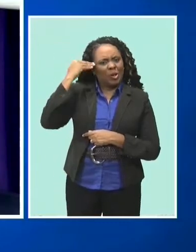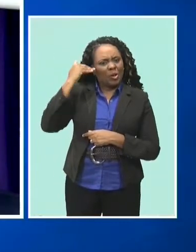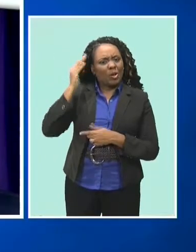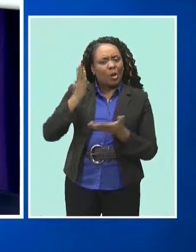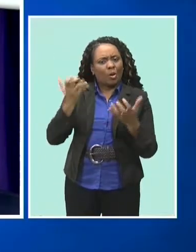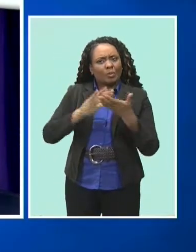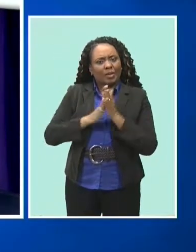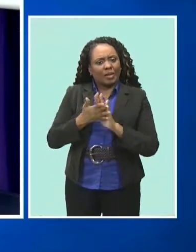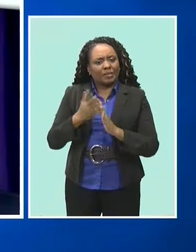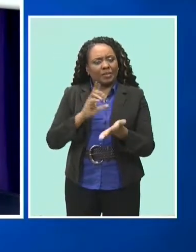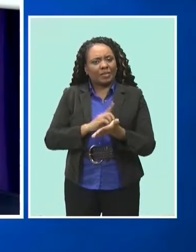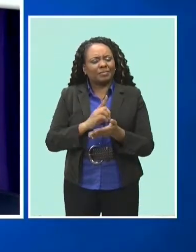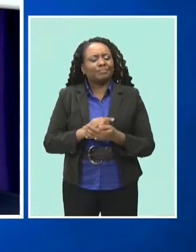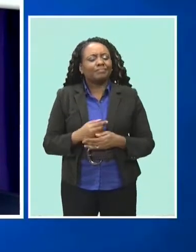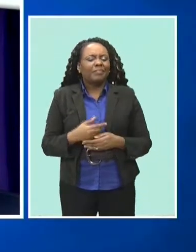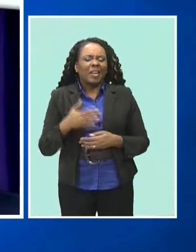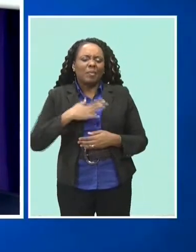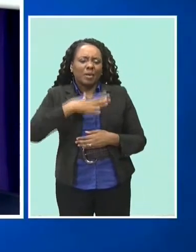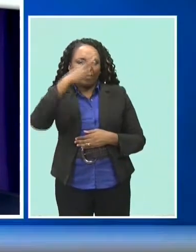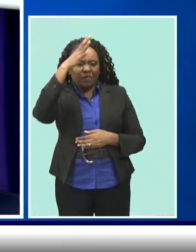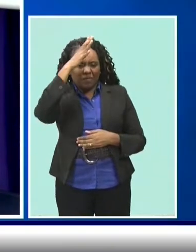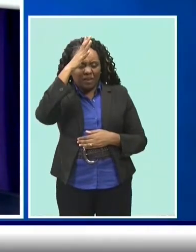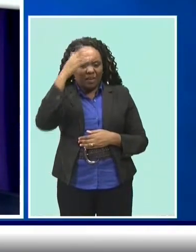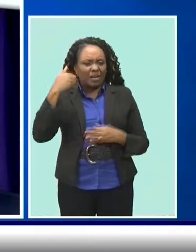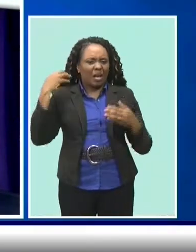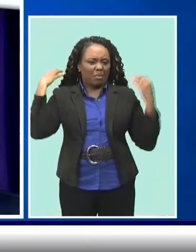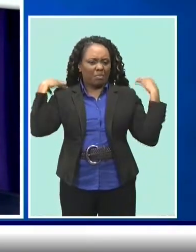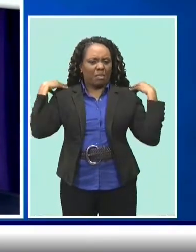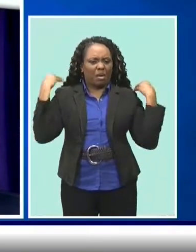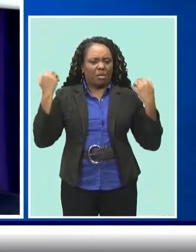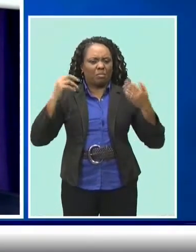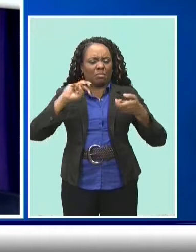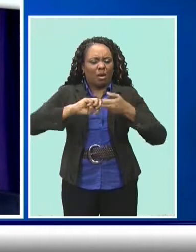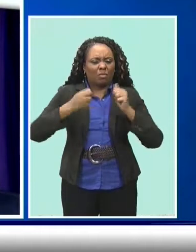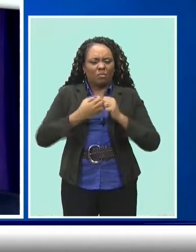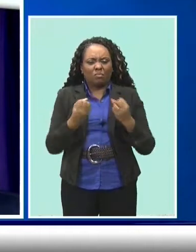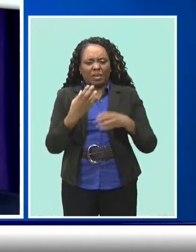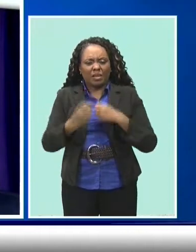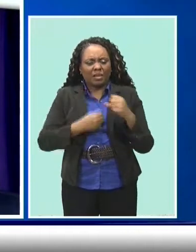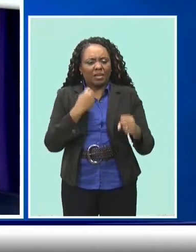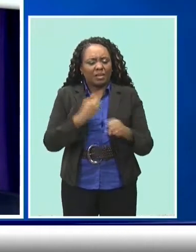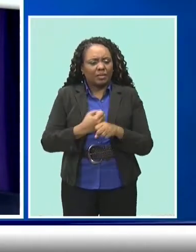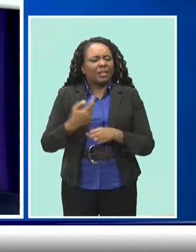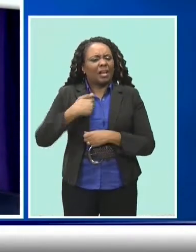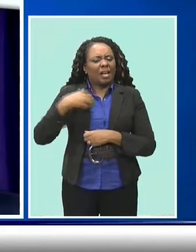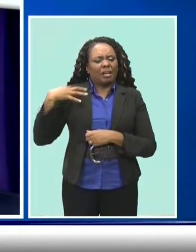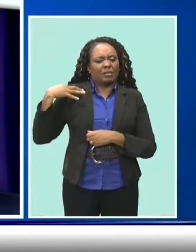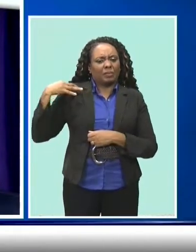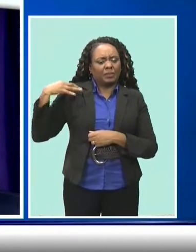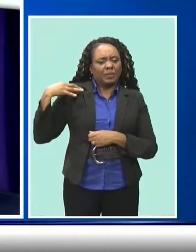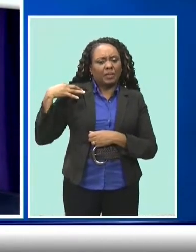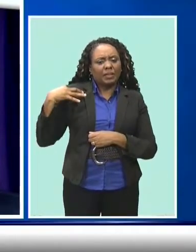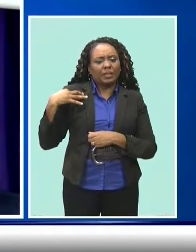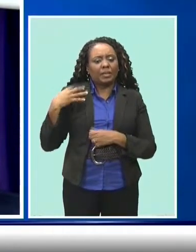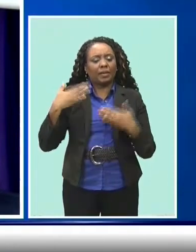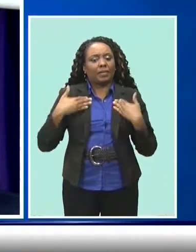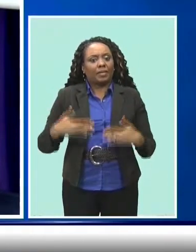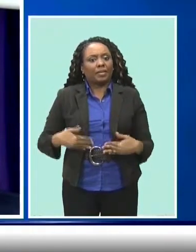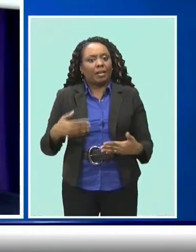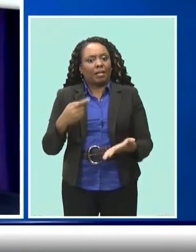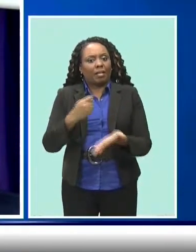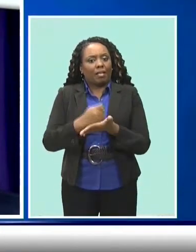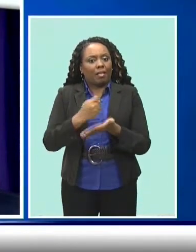years, and I always wanted to do something in the medical field. And then I volunteered at a physical therapist's office